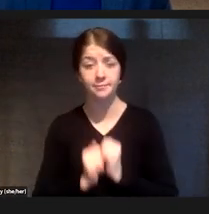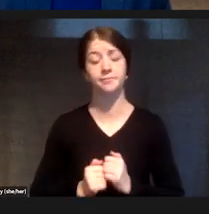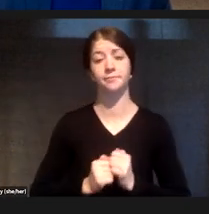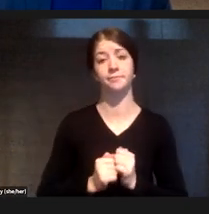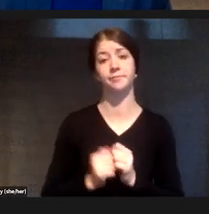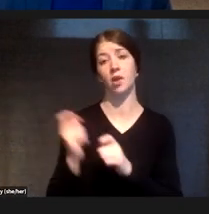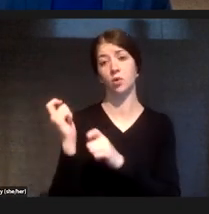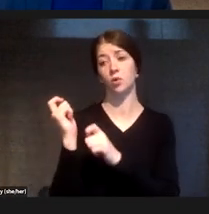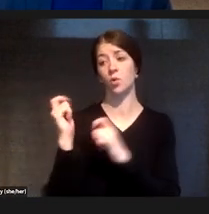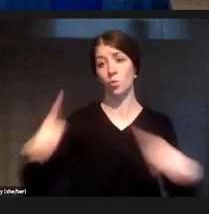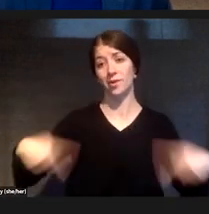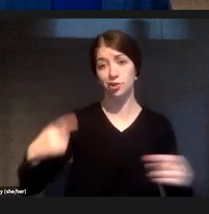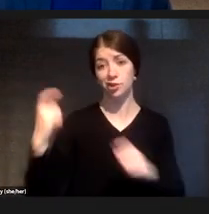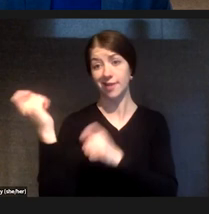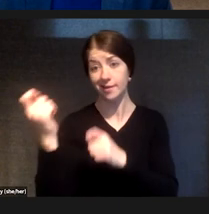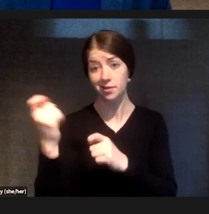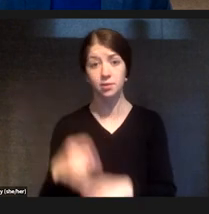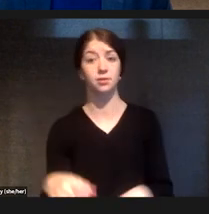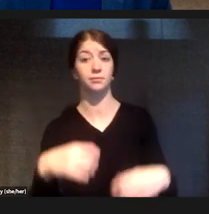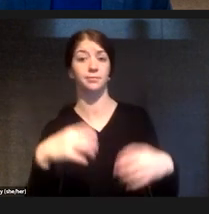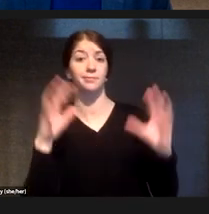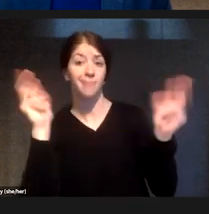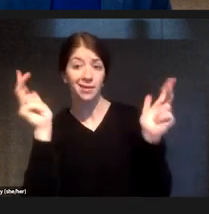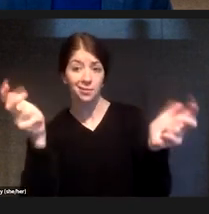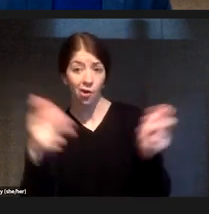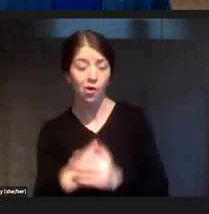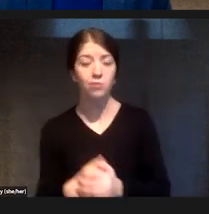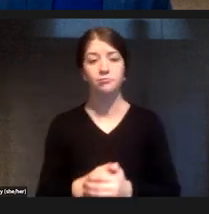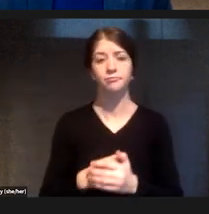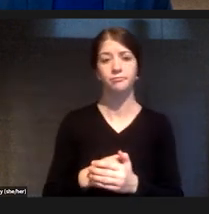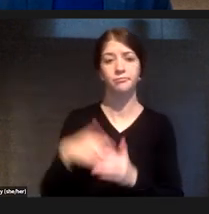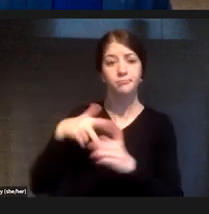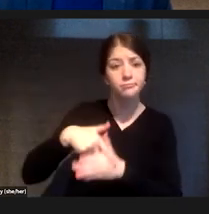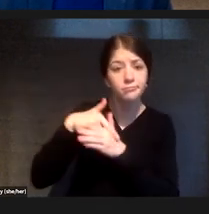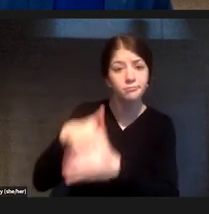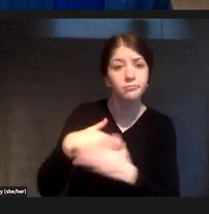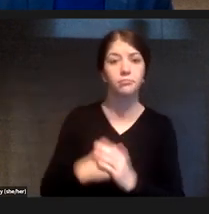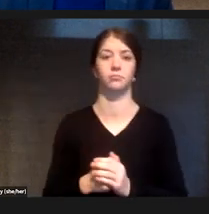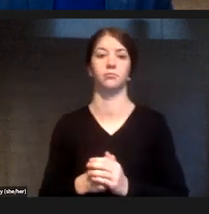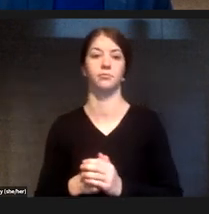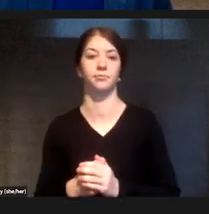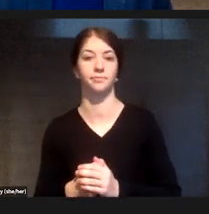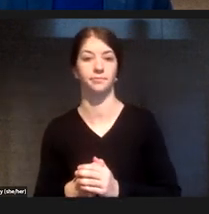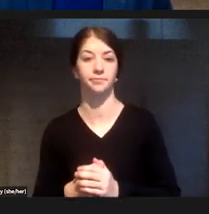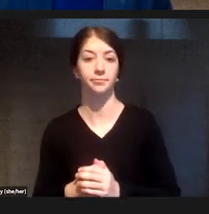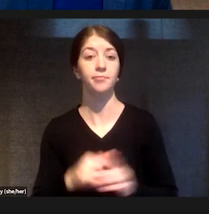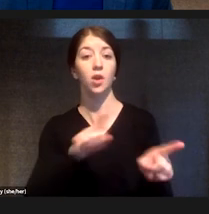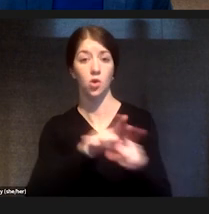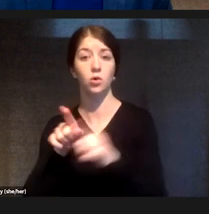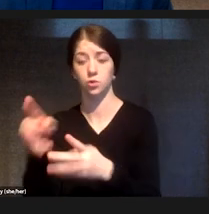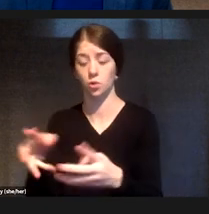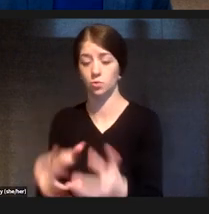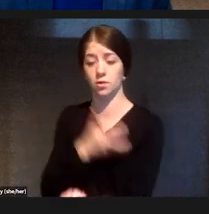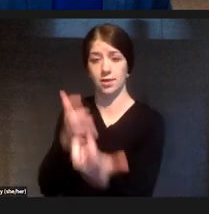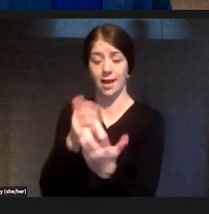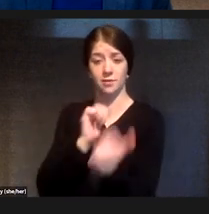tennis, ambulatory track and field, and para-equestrian that students can participate in. And we are also embedding adaptive sports into the